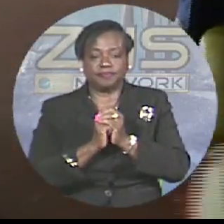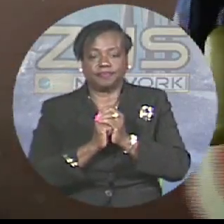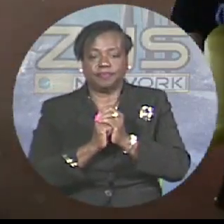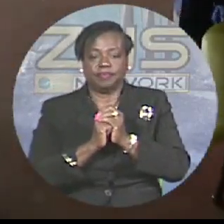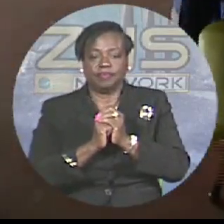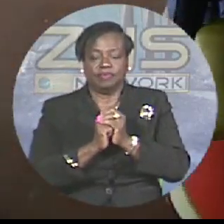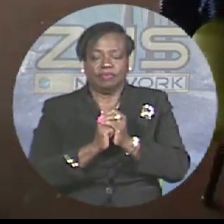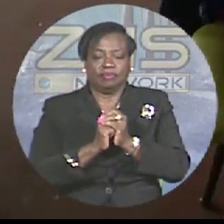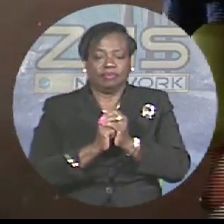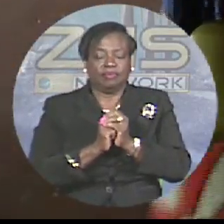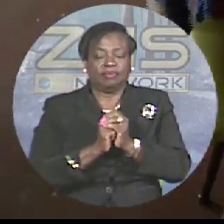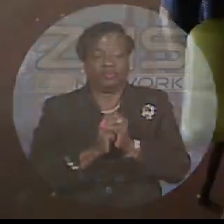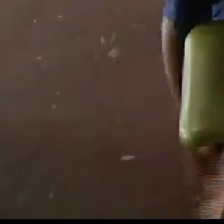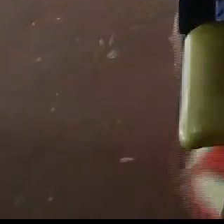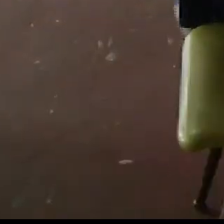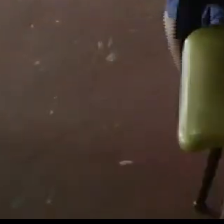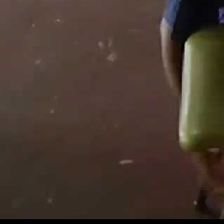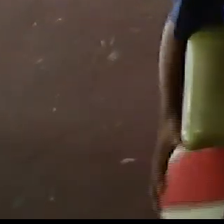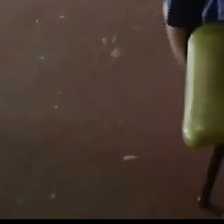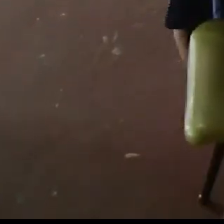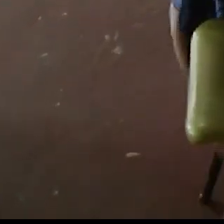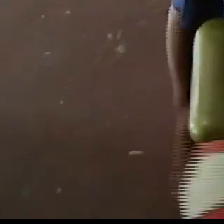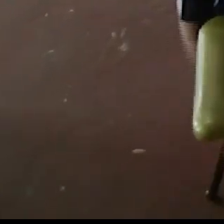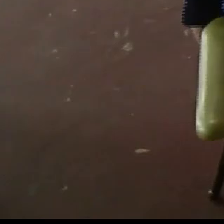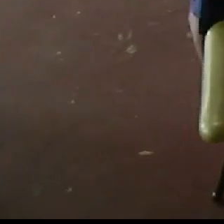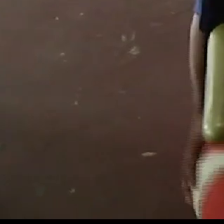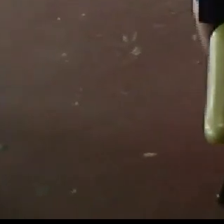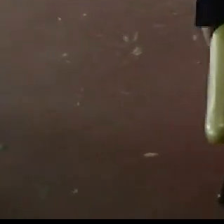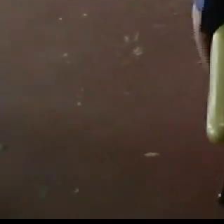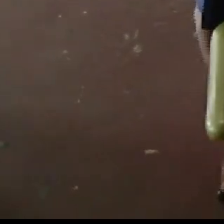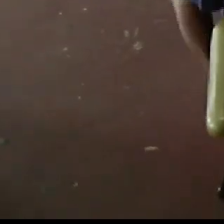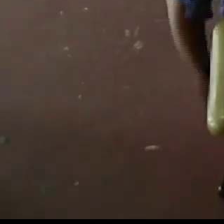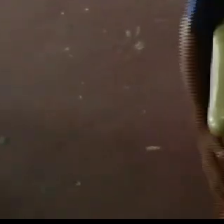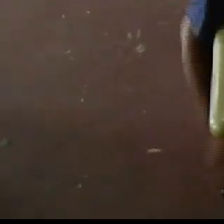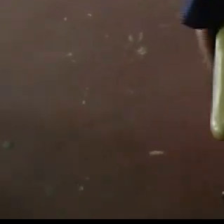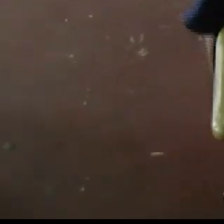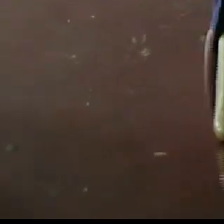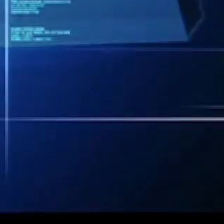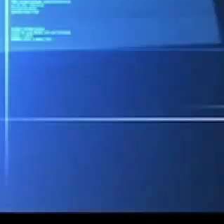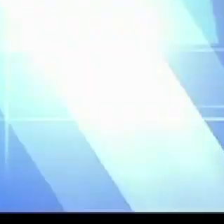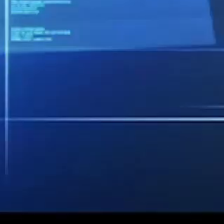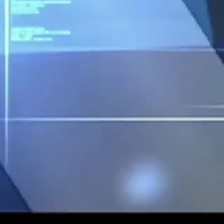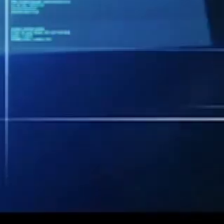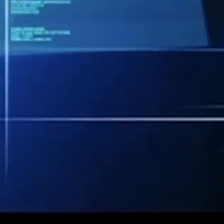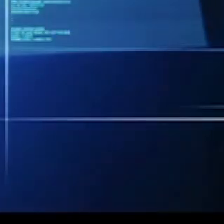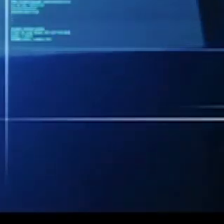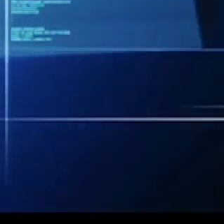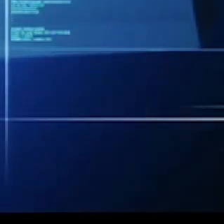Higgs, ZNS Total Sports. And that'll do it for sports. Stay tuned, checking weather still to come.